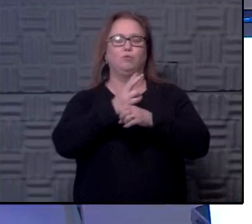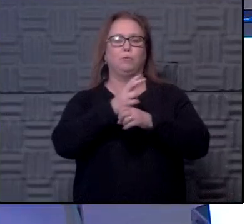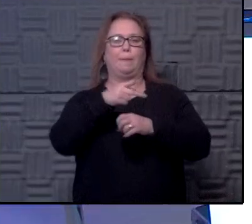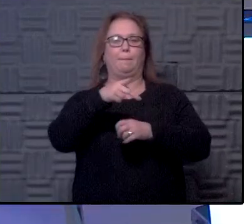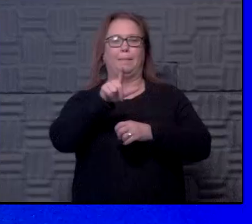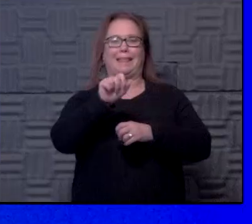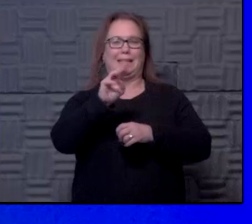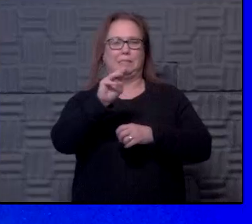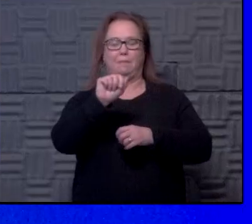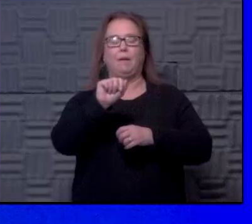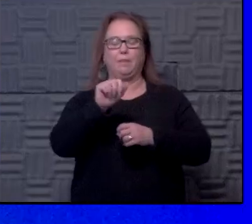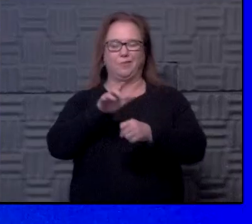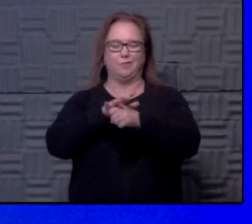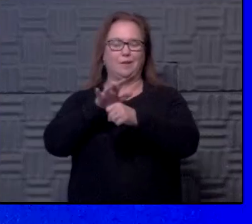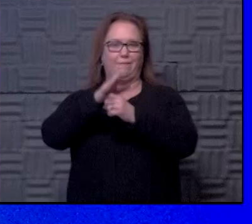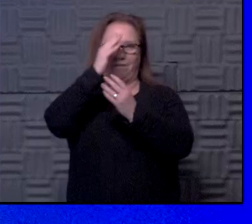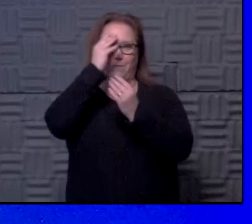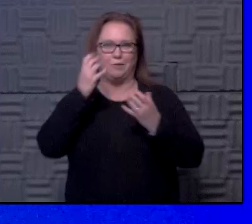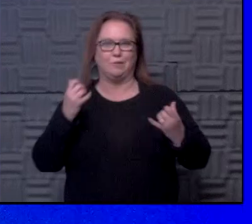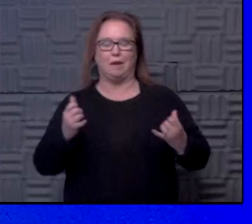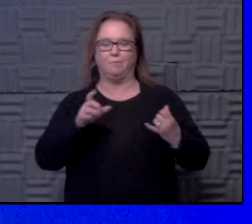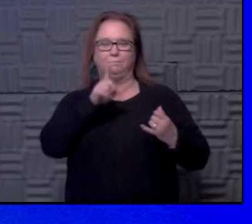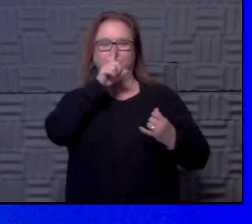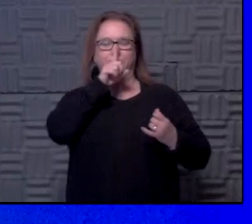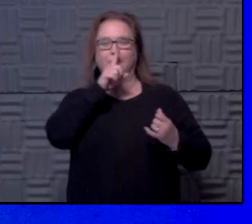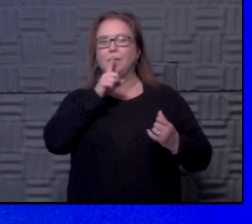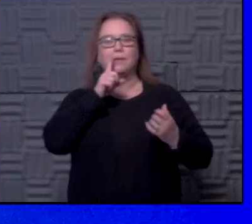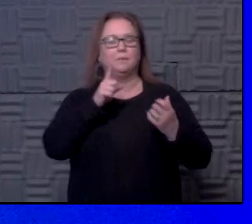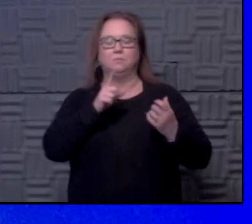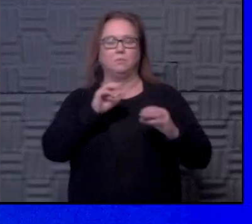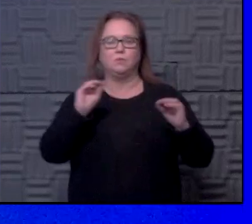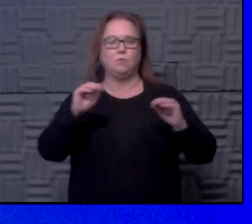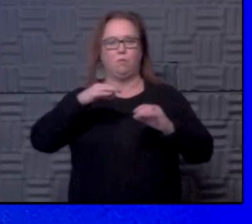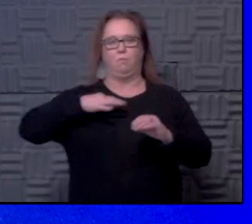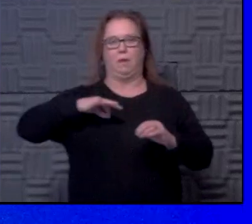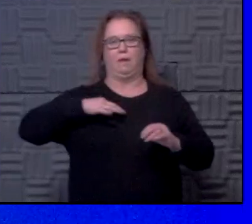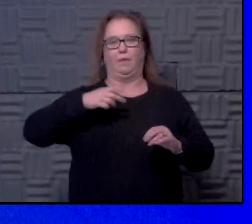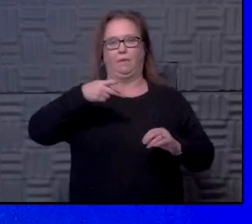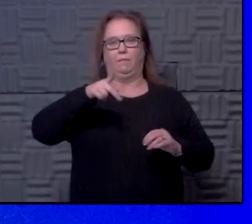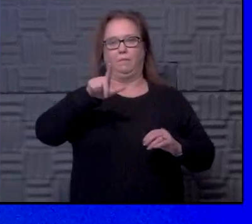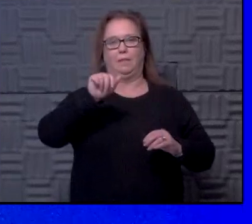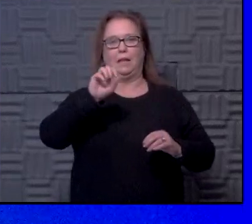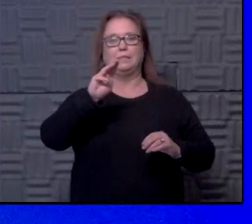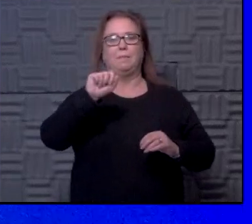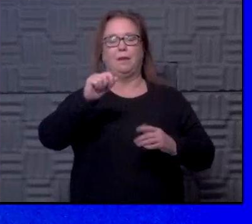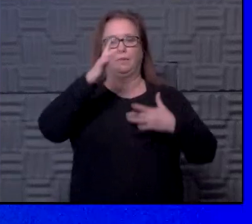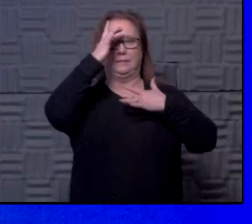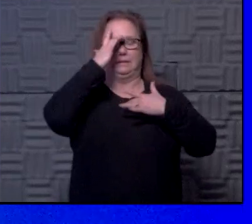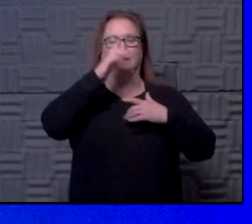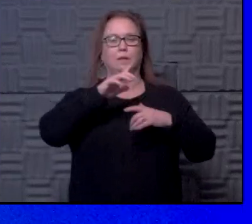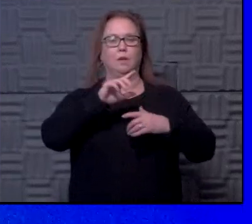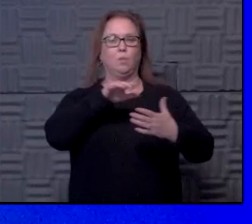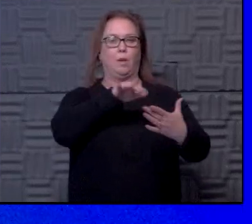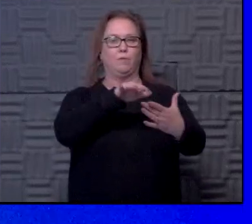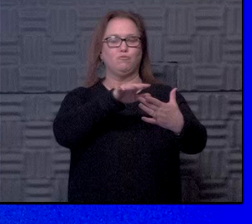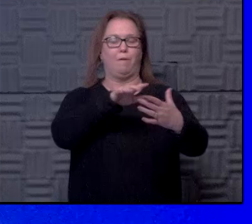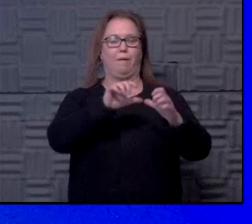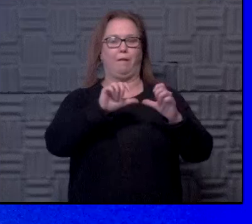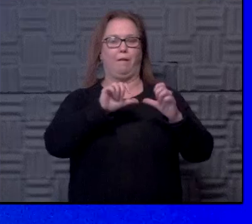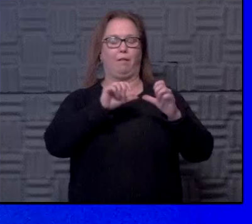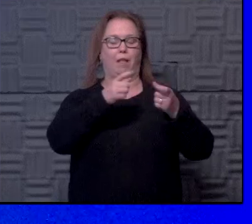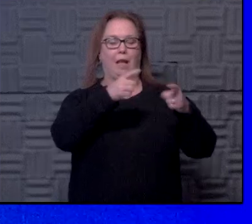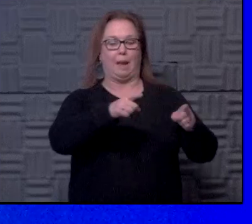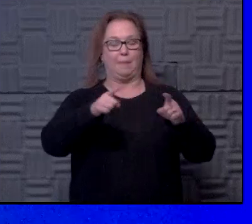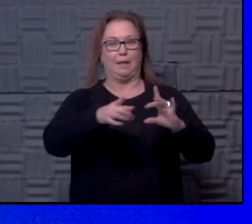convalescent plasma. There is enough data out now to support that there really is no benefit of using convalescent plasma. We do have a trial ongoing